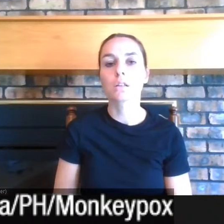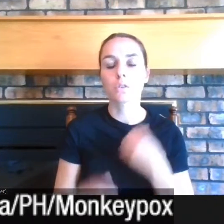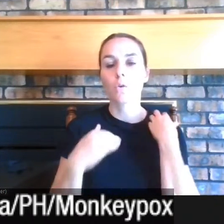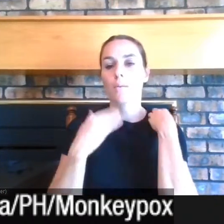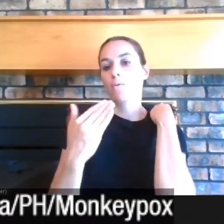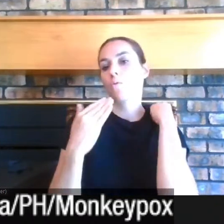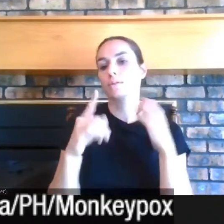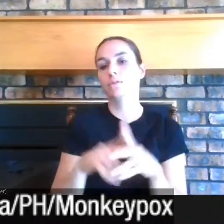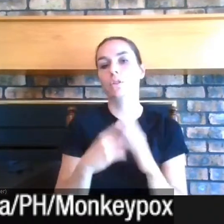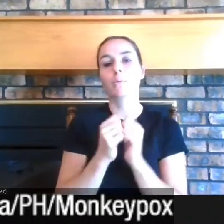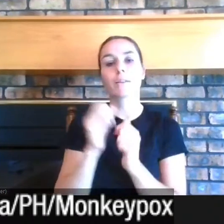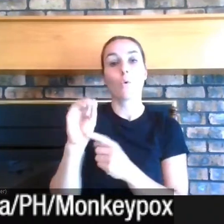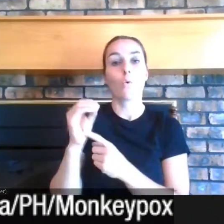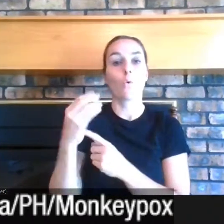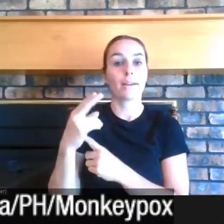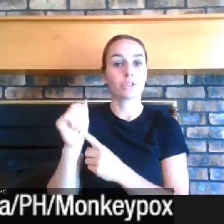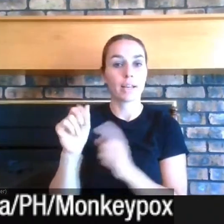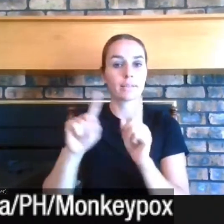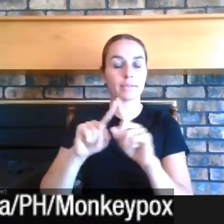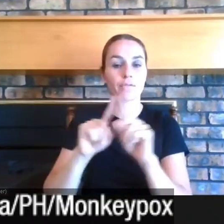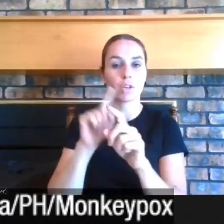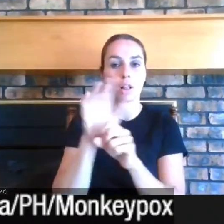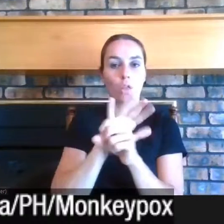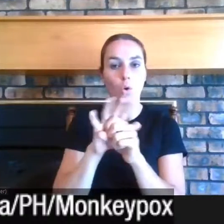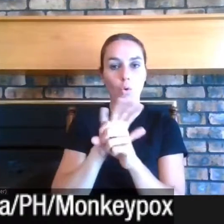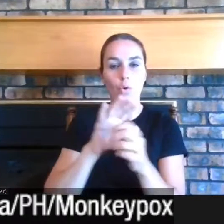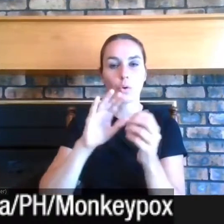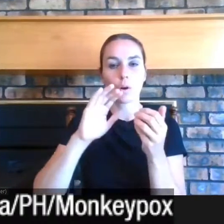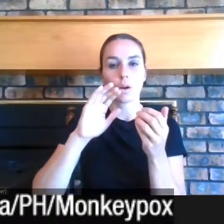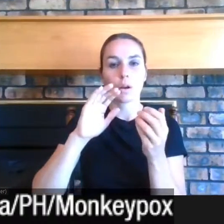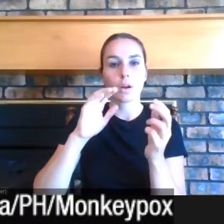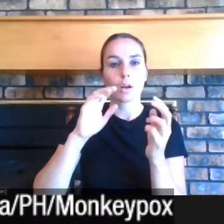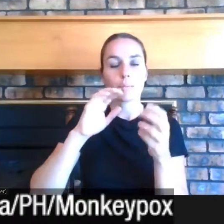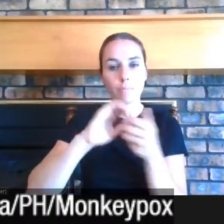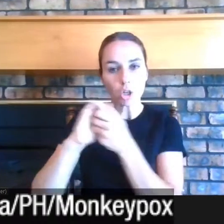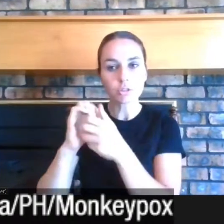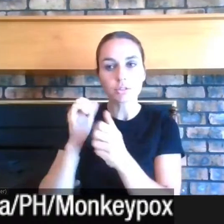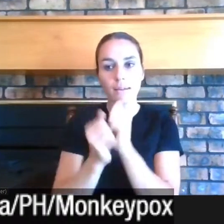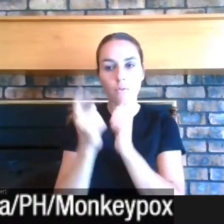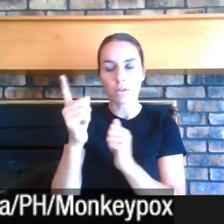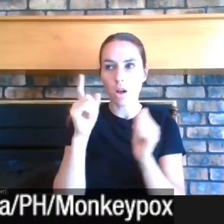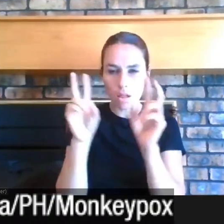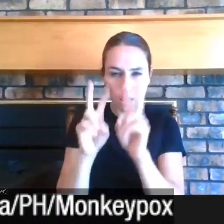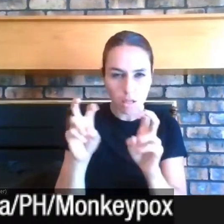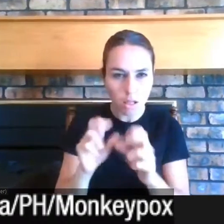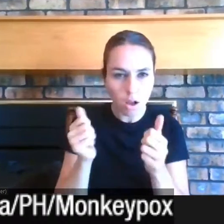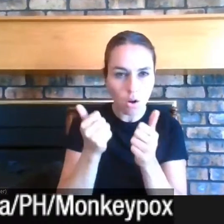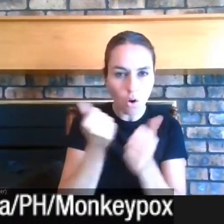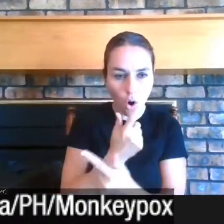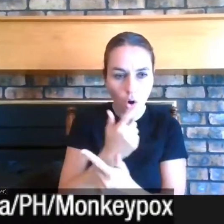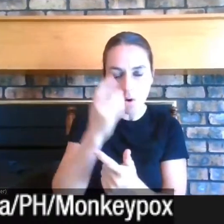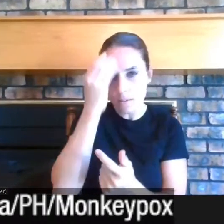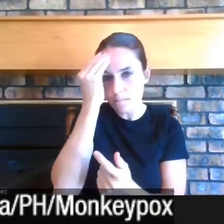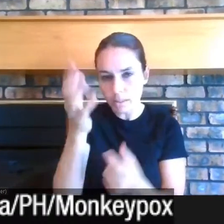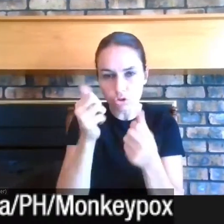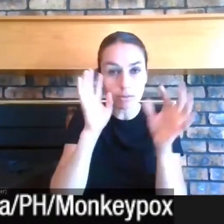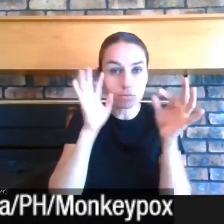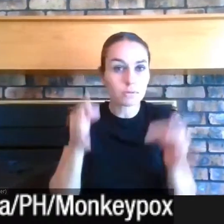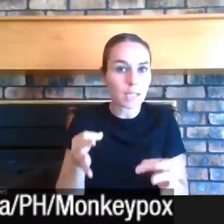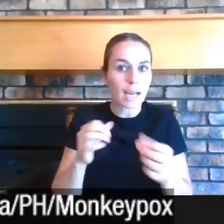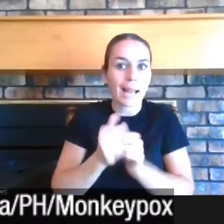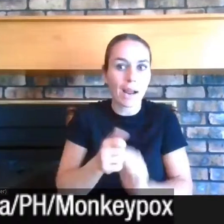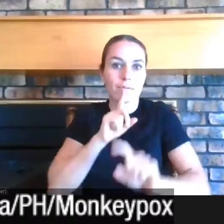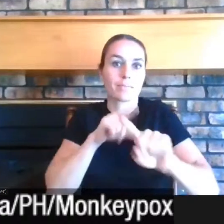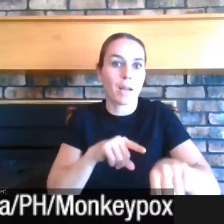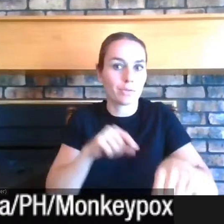OHA, our local partners and federal partners, are looking at all the data we have to try and make decisions about responding to the situation in front of